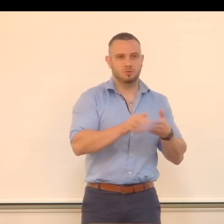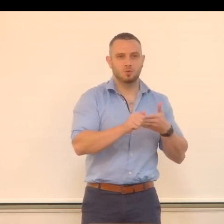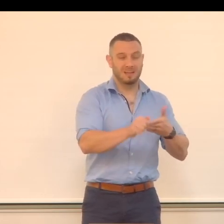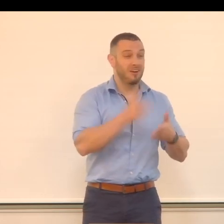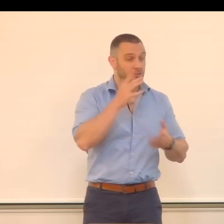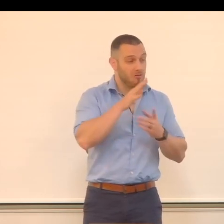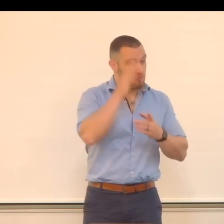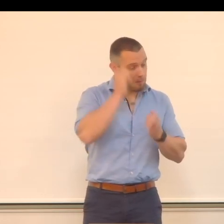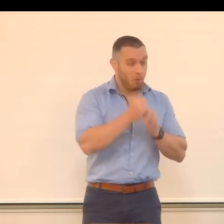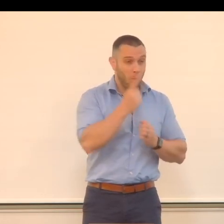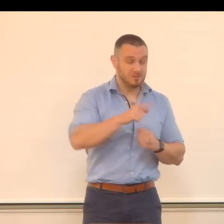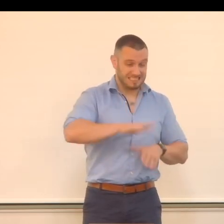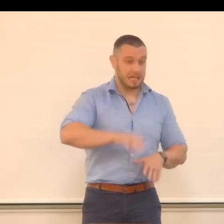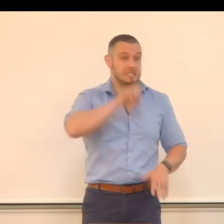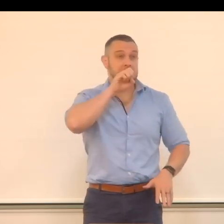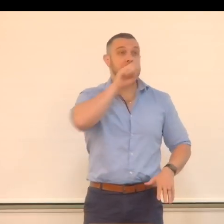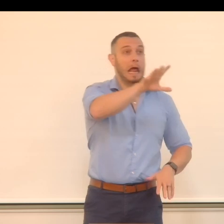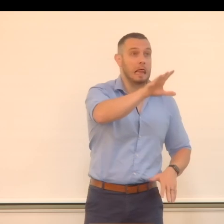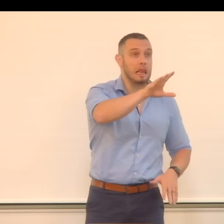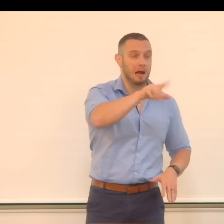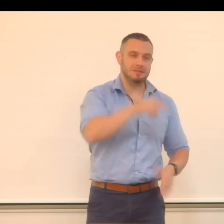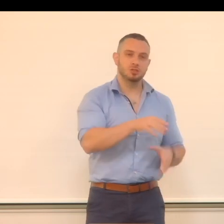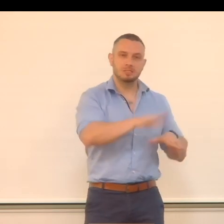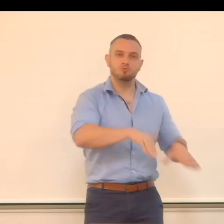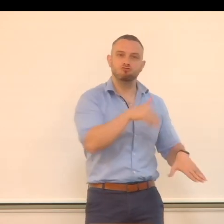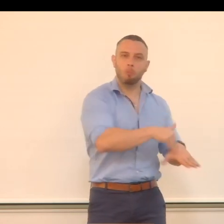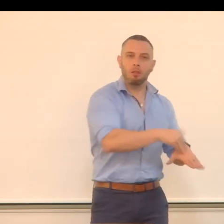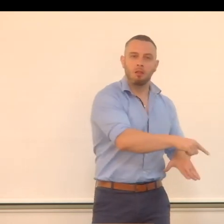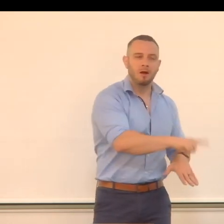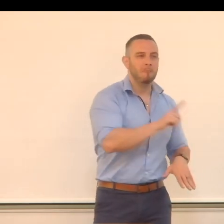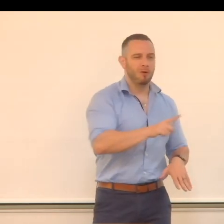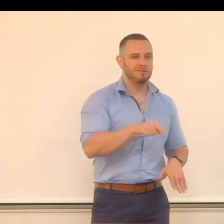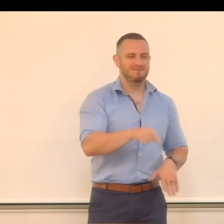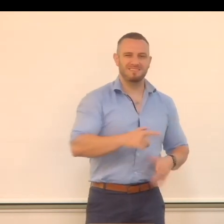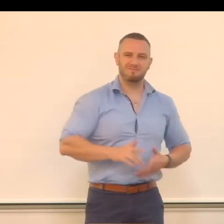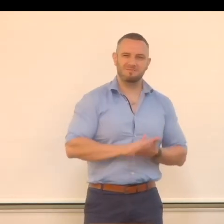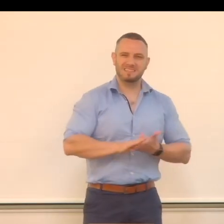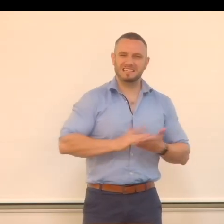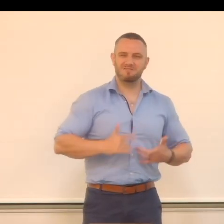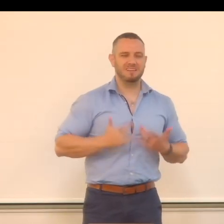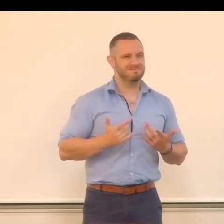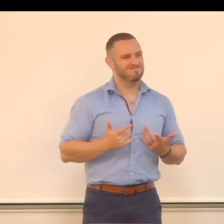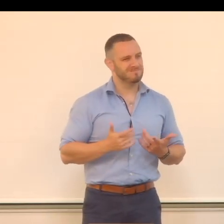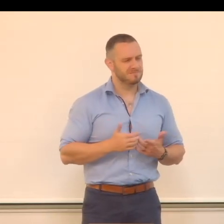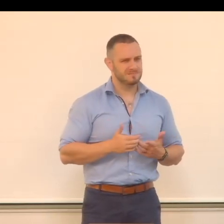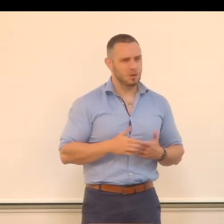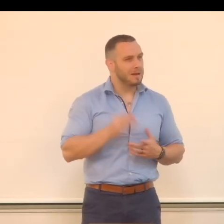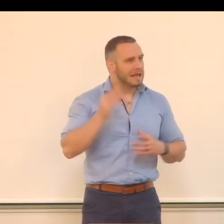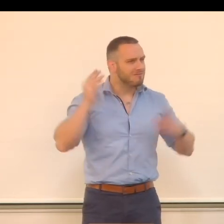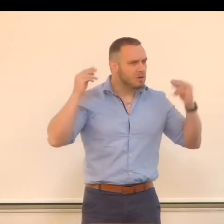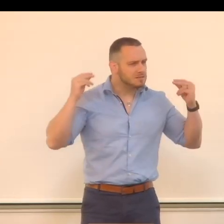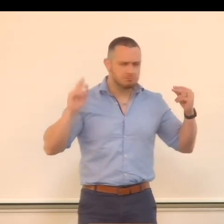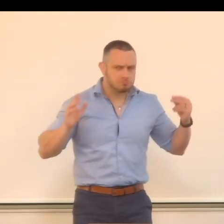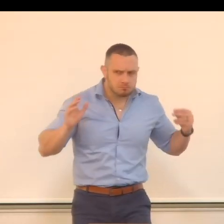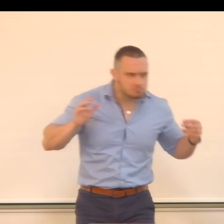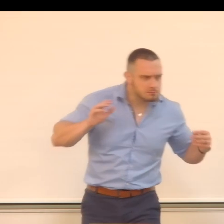yell outside. He got in trouble for that, but we heard a kid yell, and every once in a while we could hear some voices like, wait a minute, did you hear that? And there's some